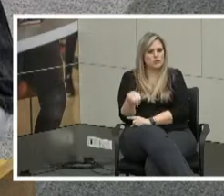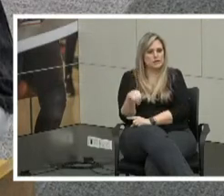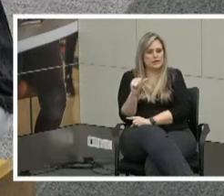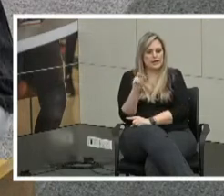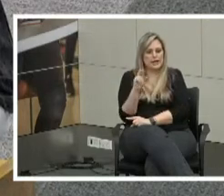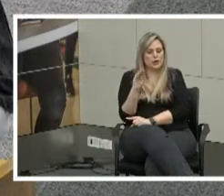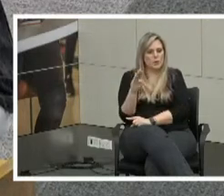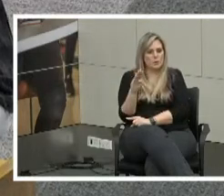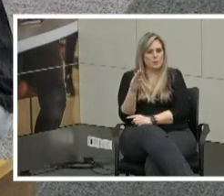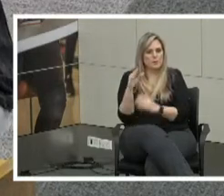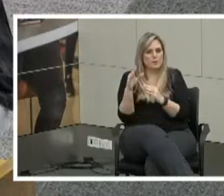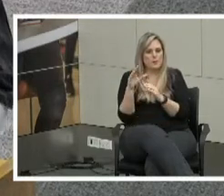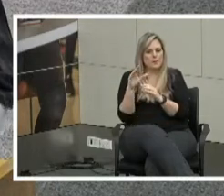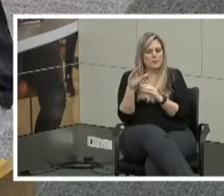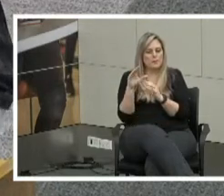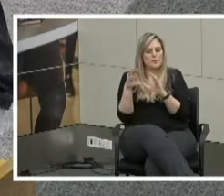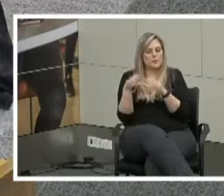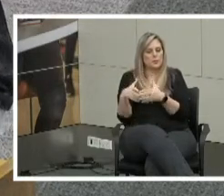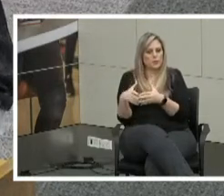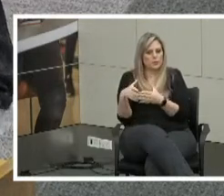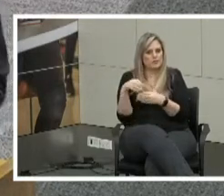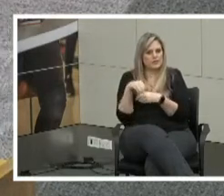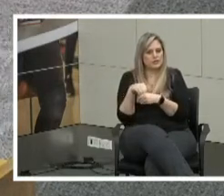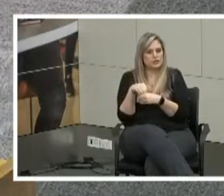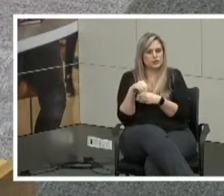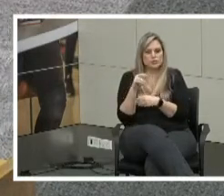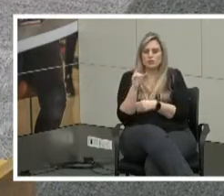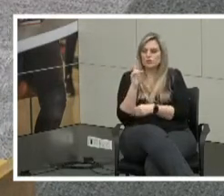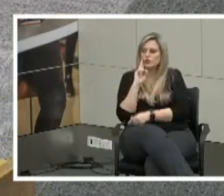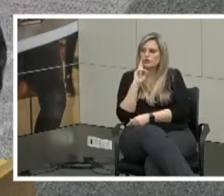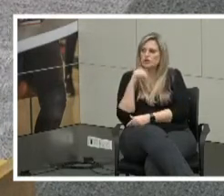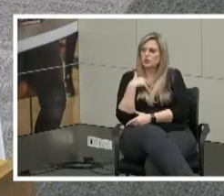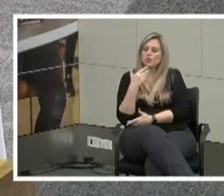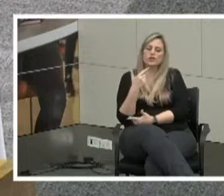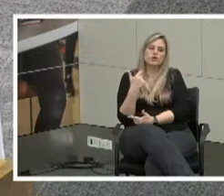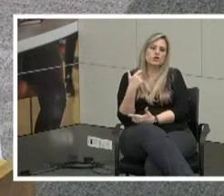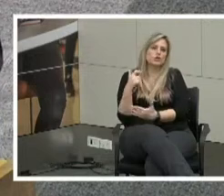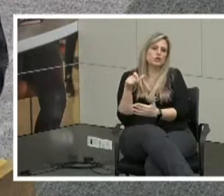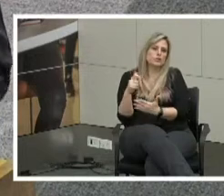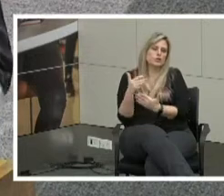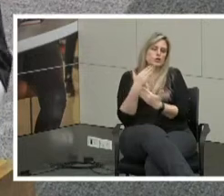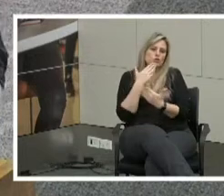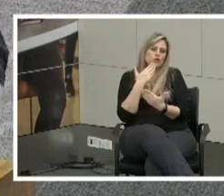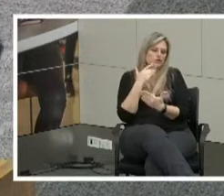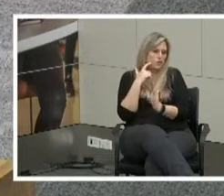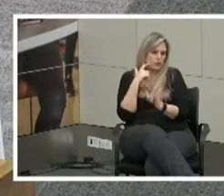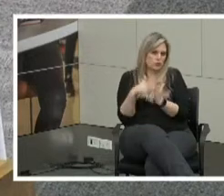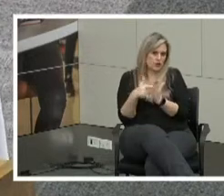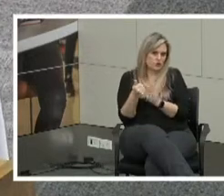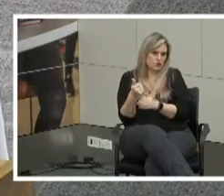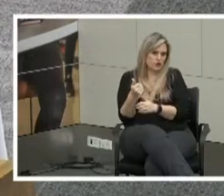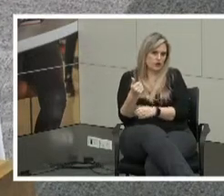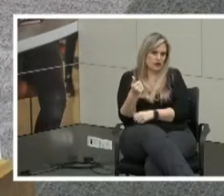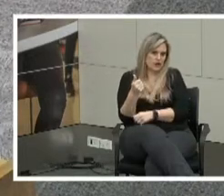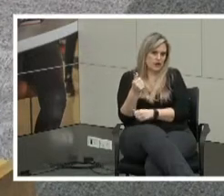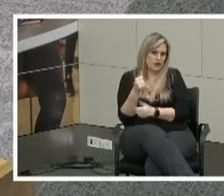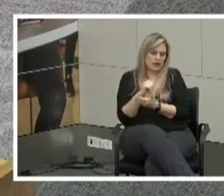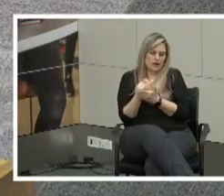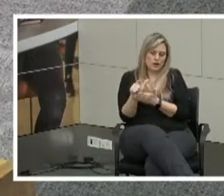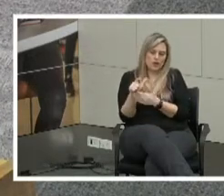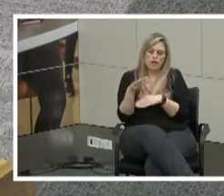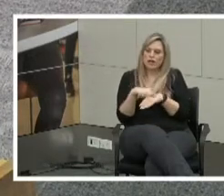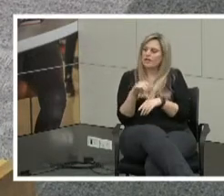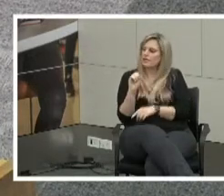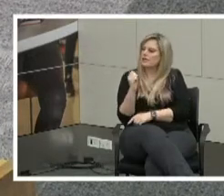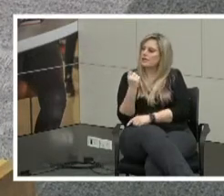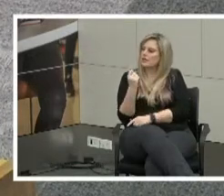population in Houston I think as a minority we should be great for the um being recognized on the 11th um with